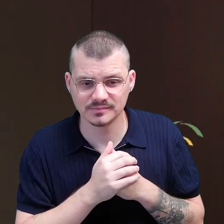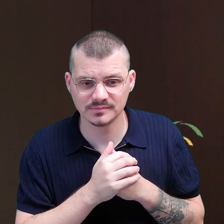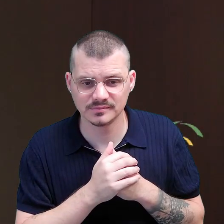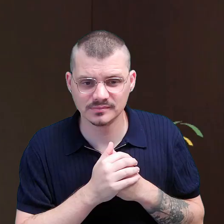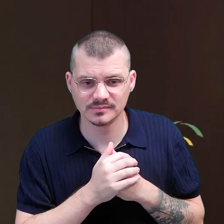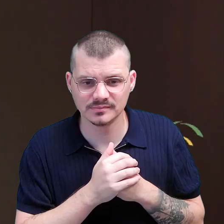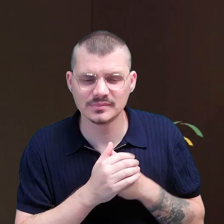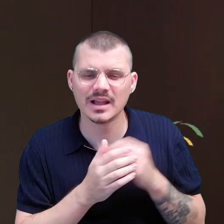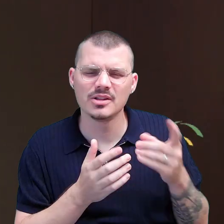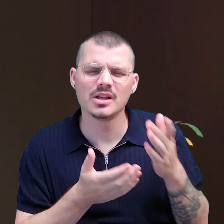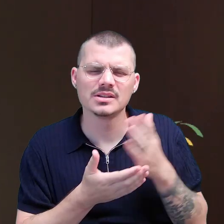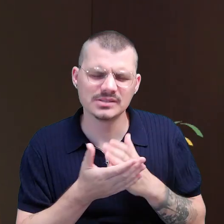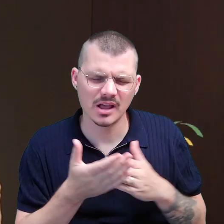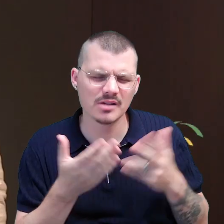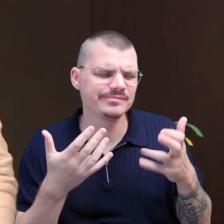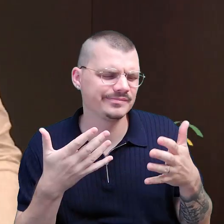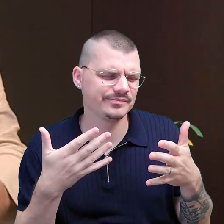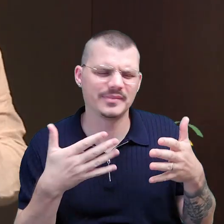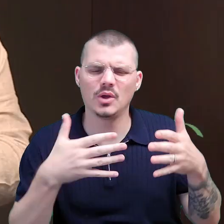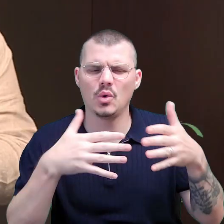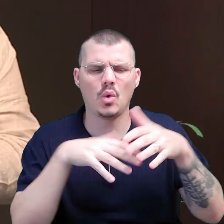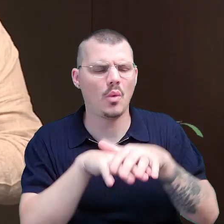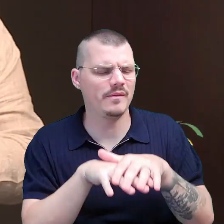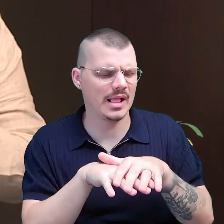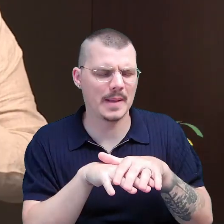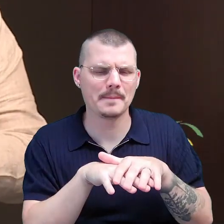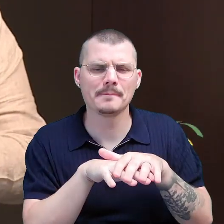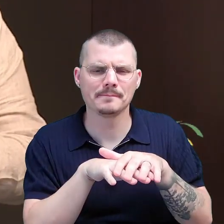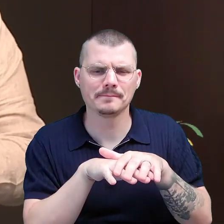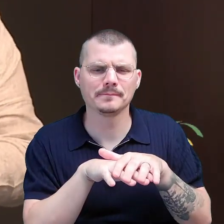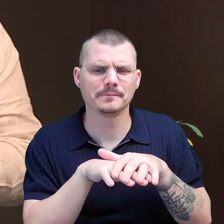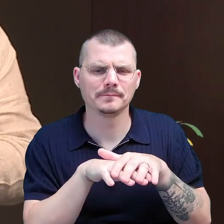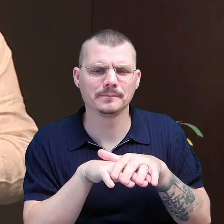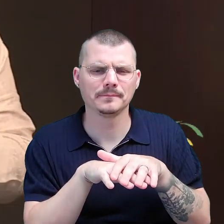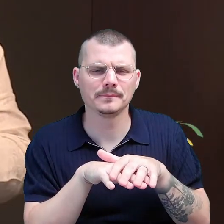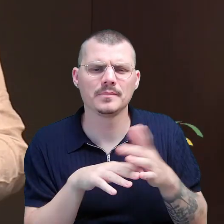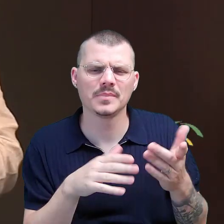flashbacks. And there's some overlap.